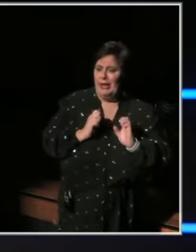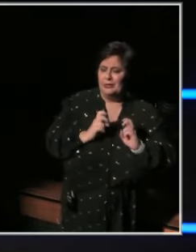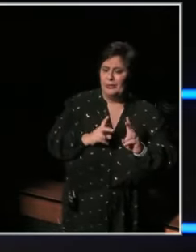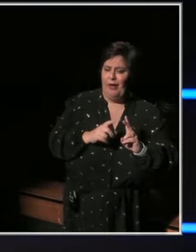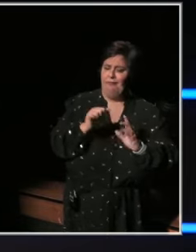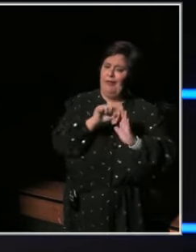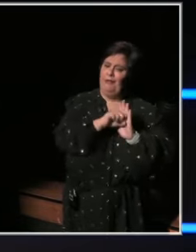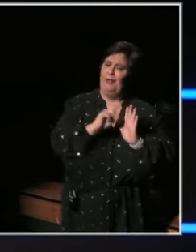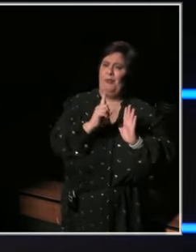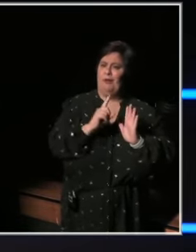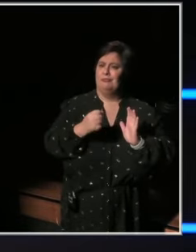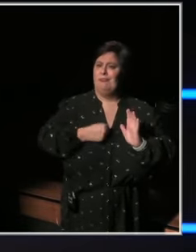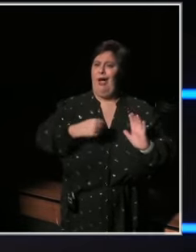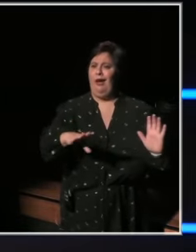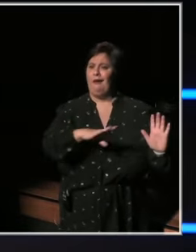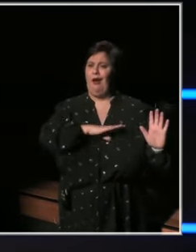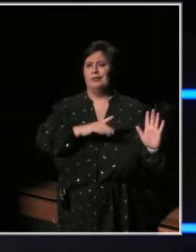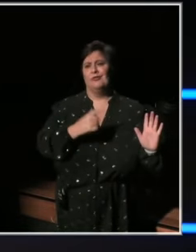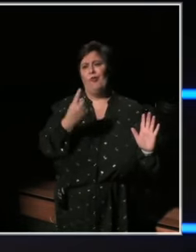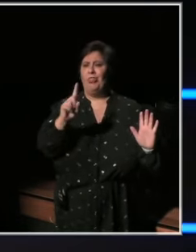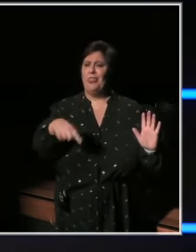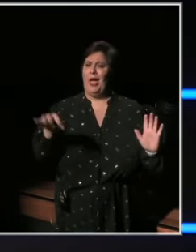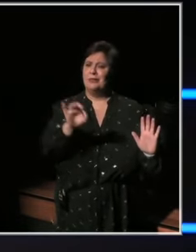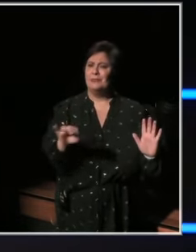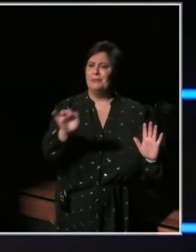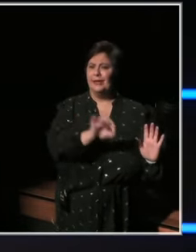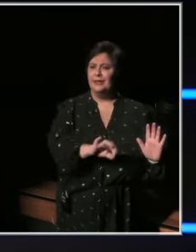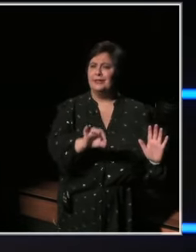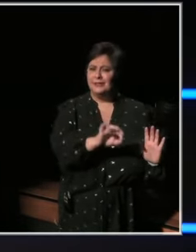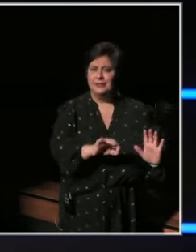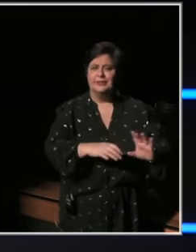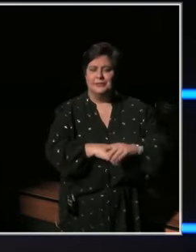That film is My Garden of a Thousand Bees.